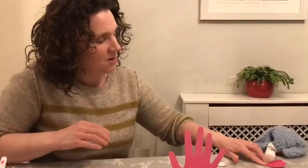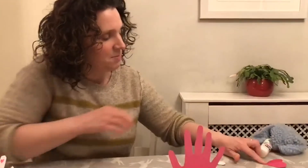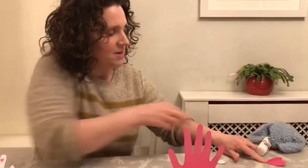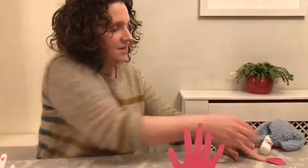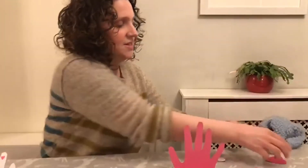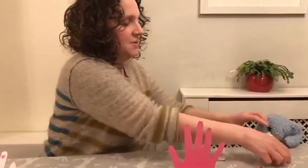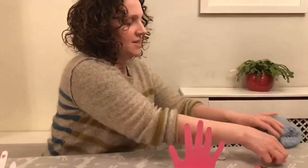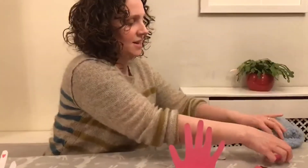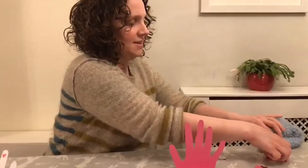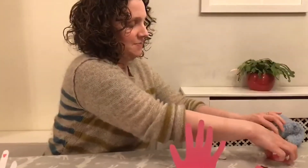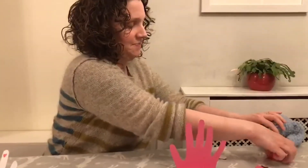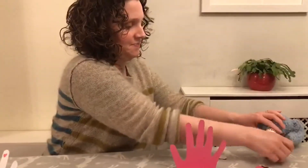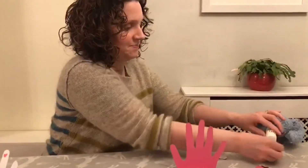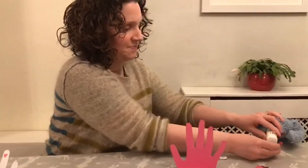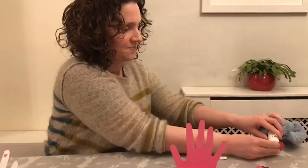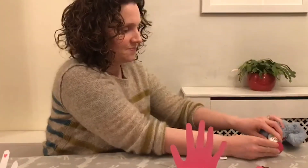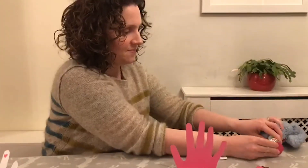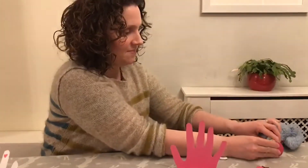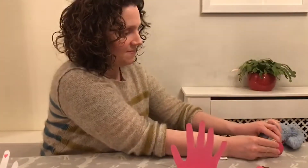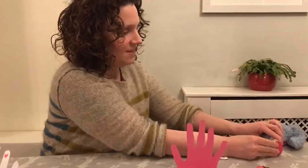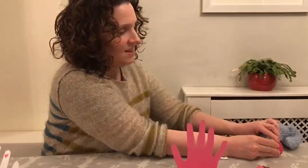so while Bernard's doing that,